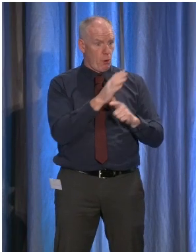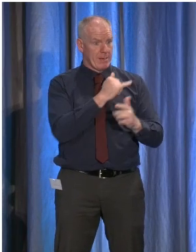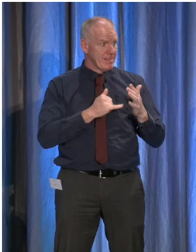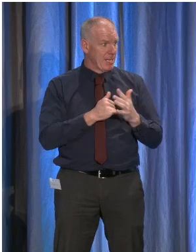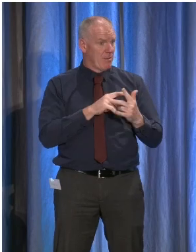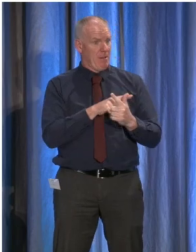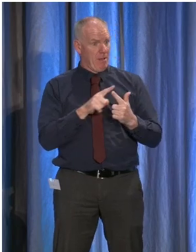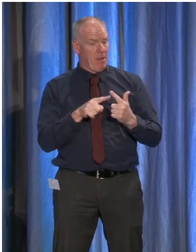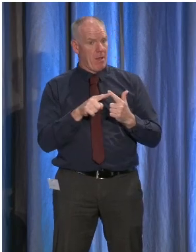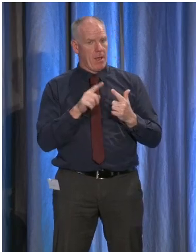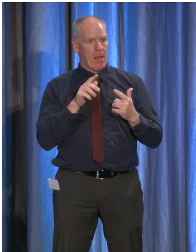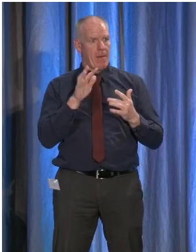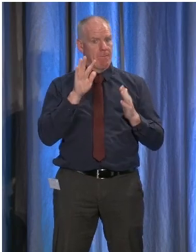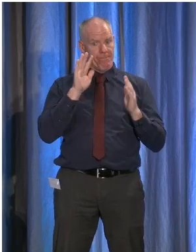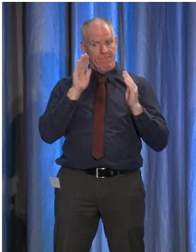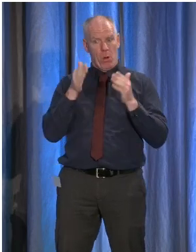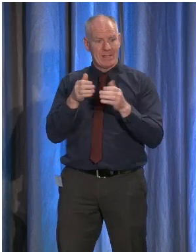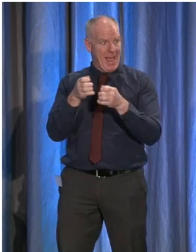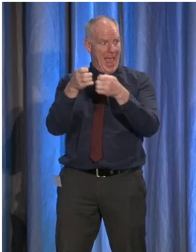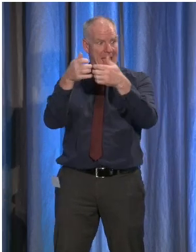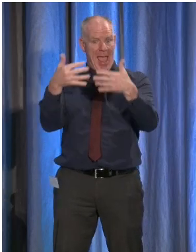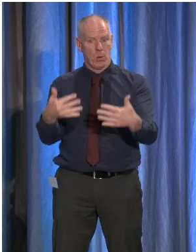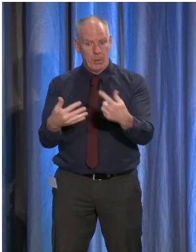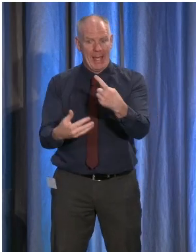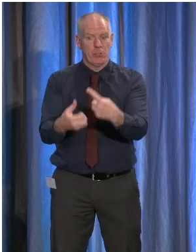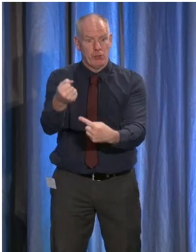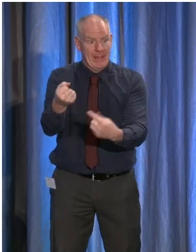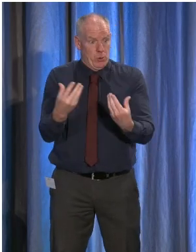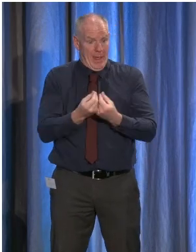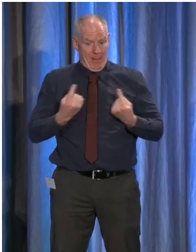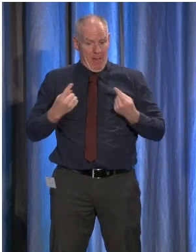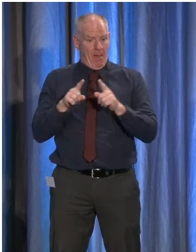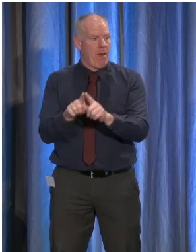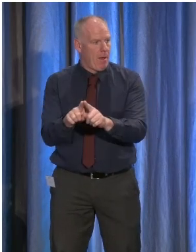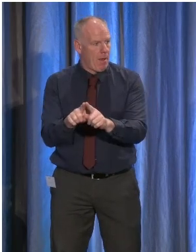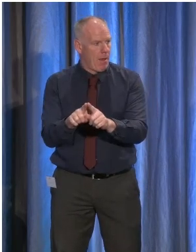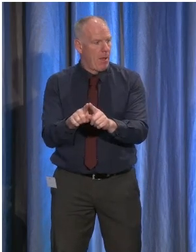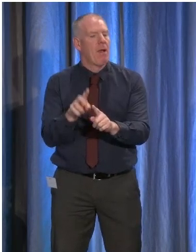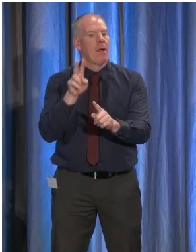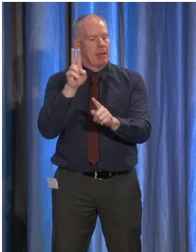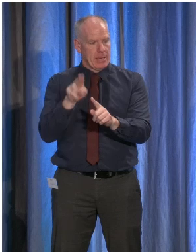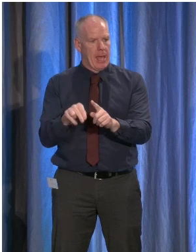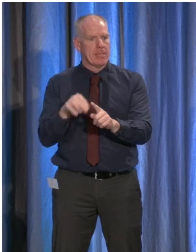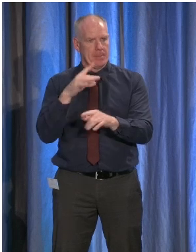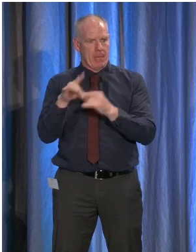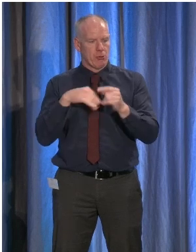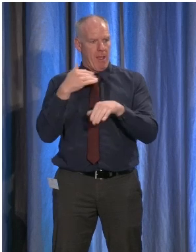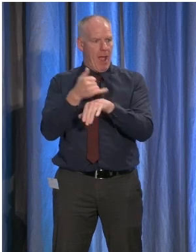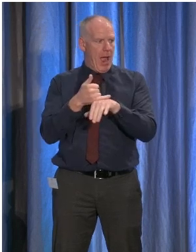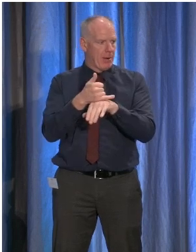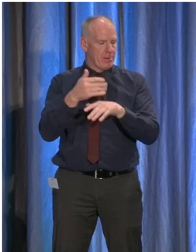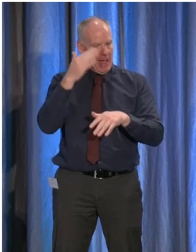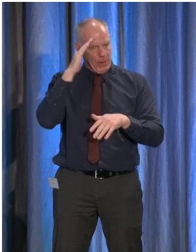entity, when focused on outcomes together, may be a way to take Ireland even